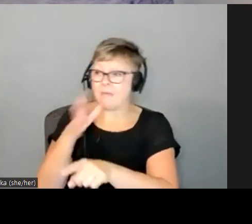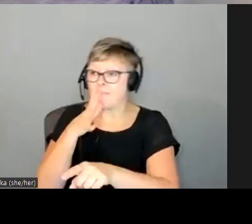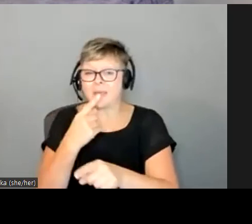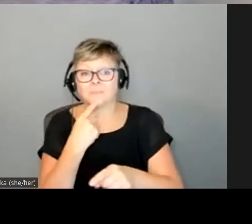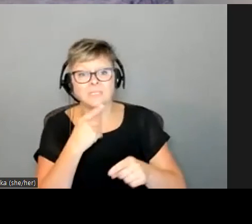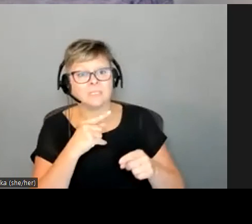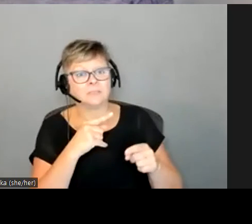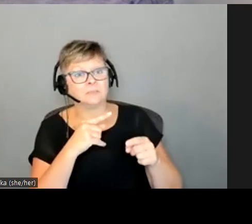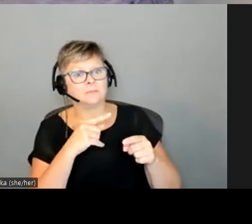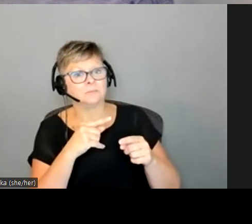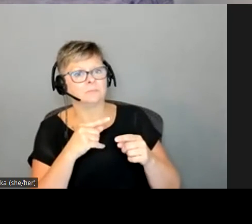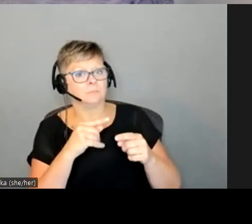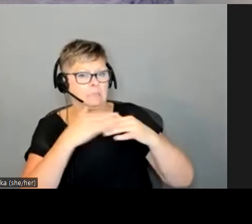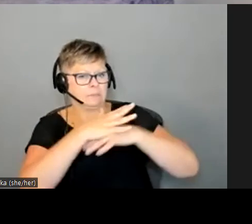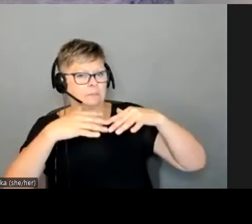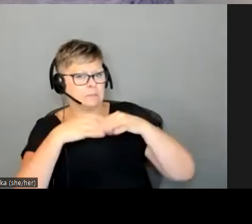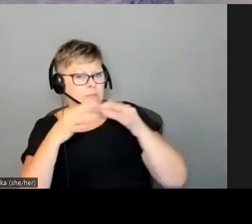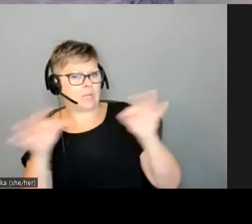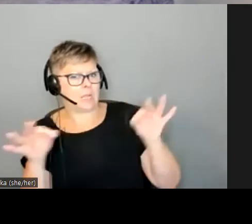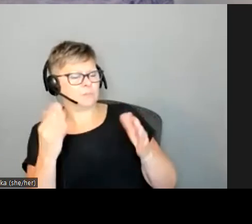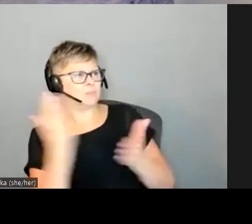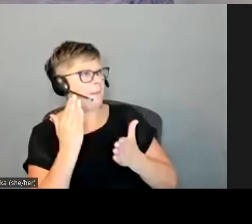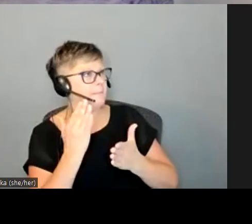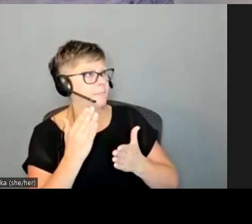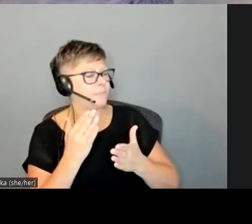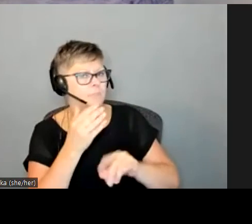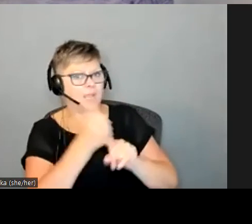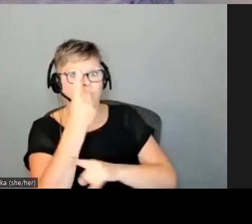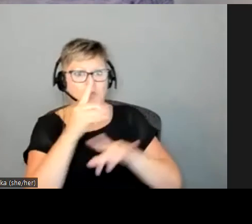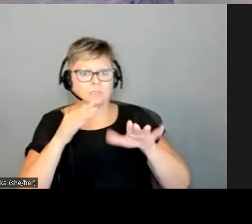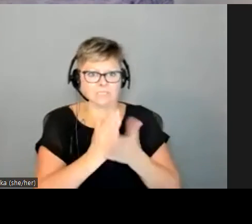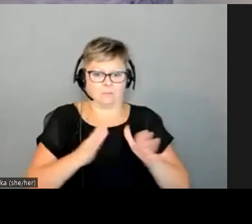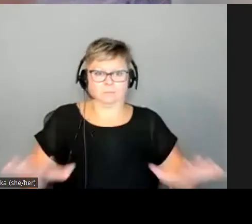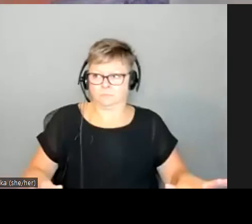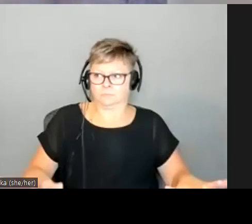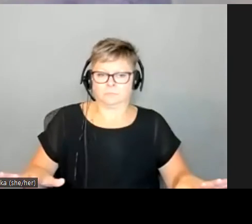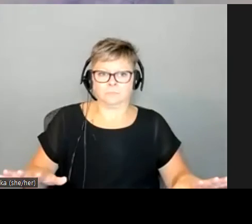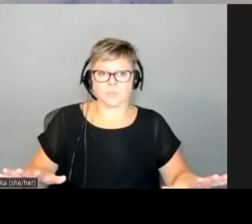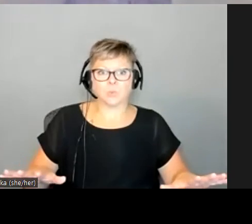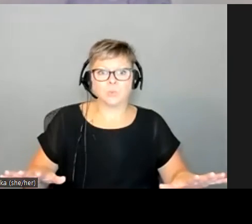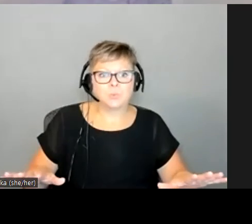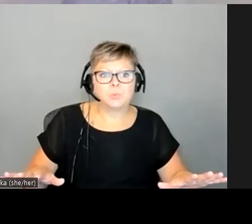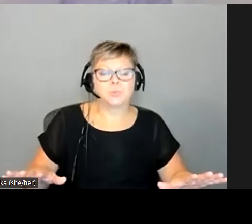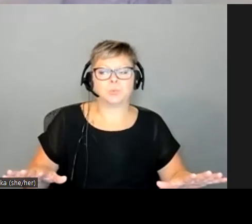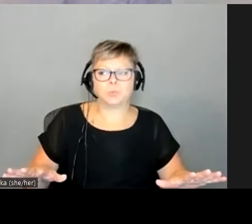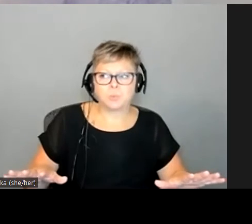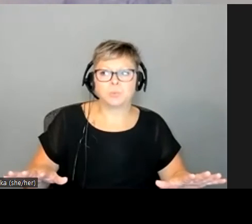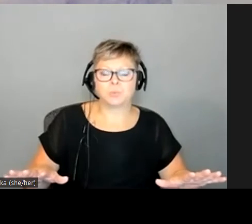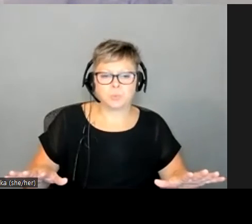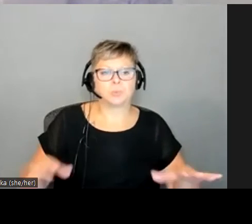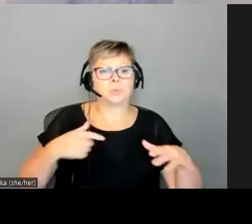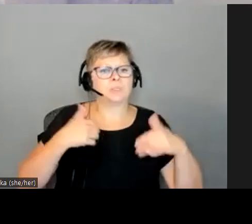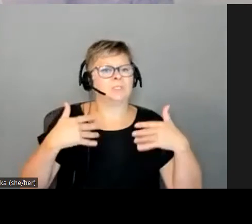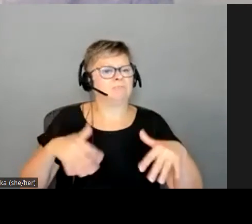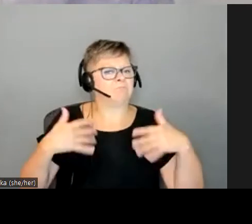means stop. And everybody stops and realizes like, okay, I've gone too far across a boundary, across the line.